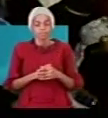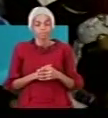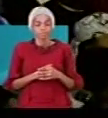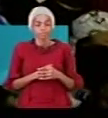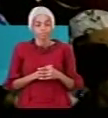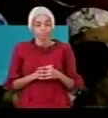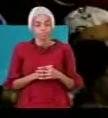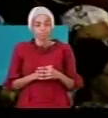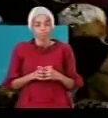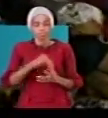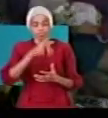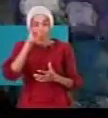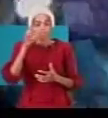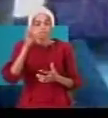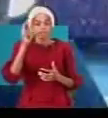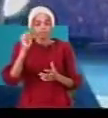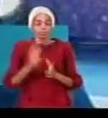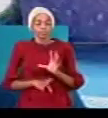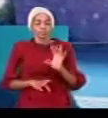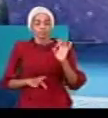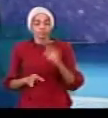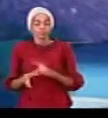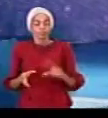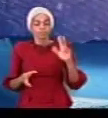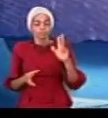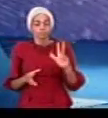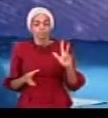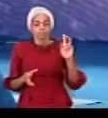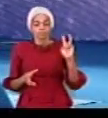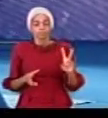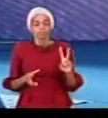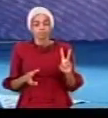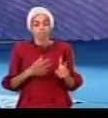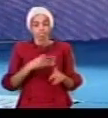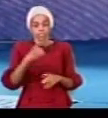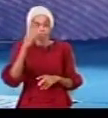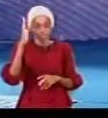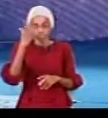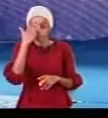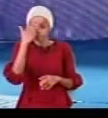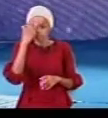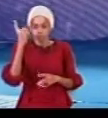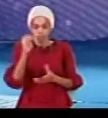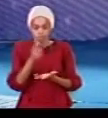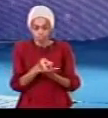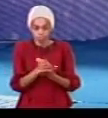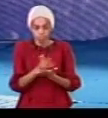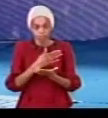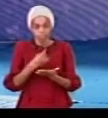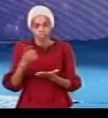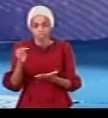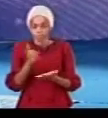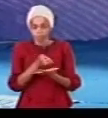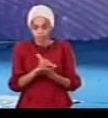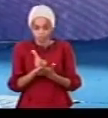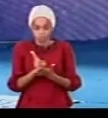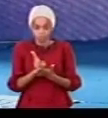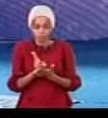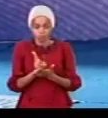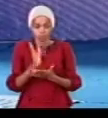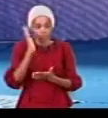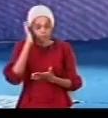In John chapter 8, verse 32, and ye shall know the truth, and the truth